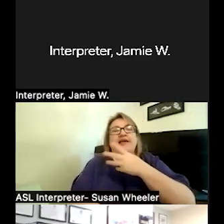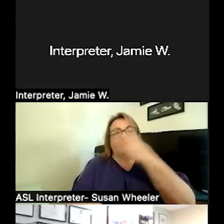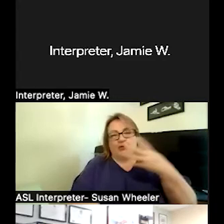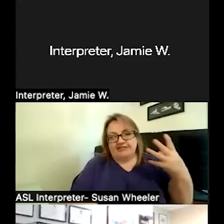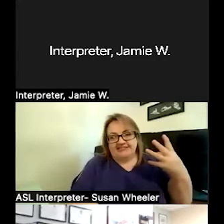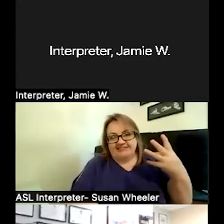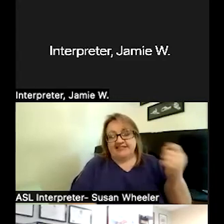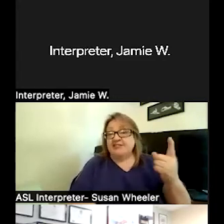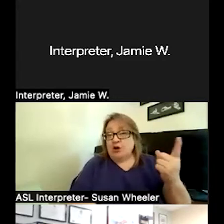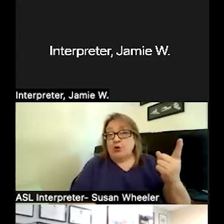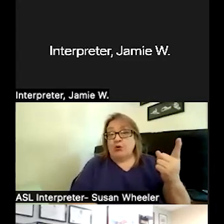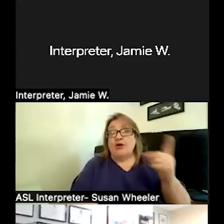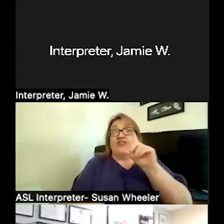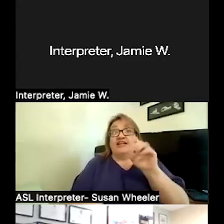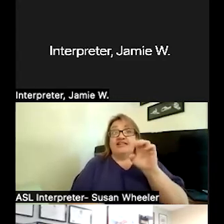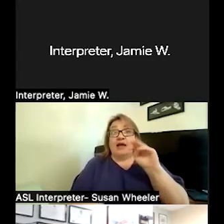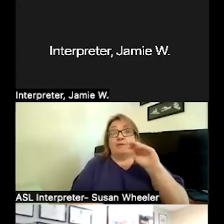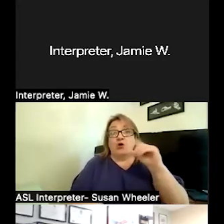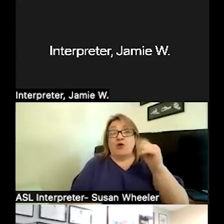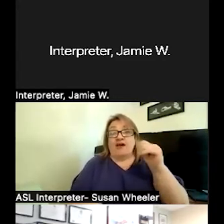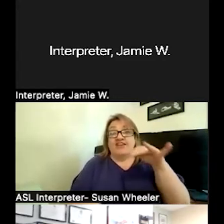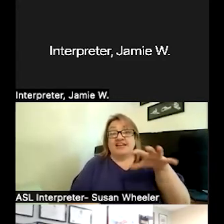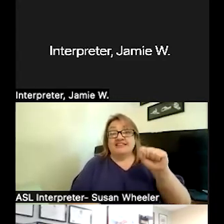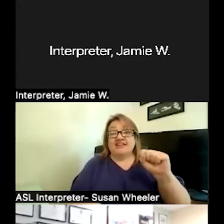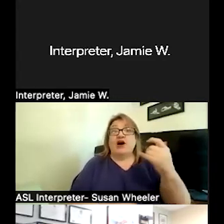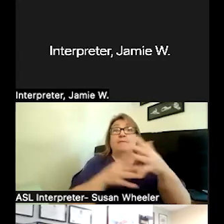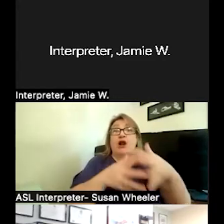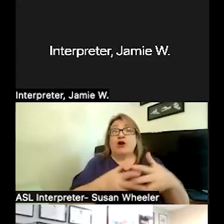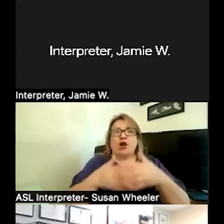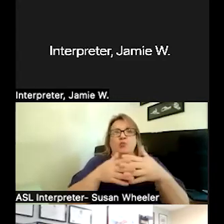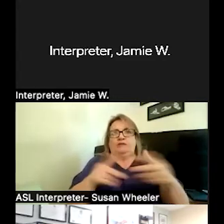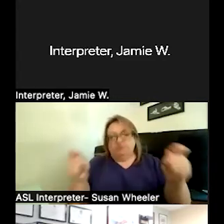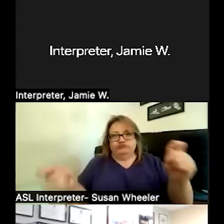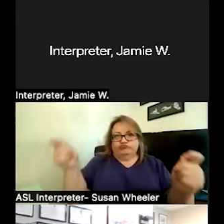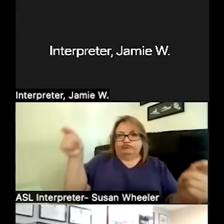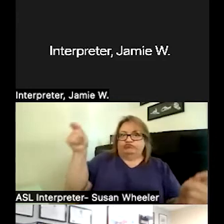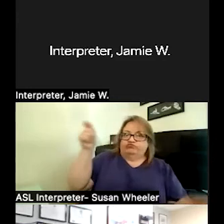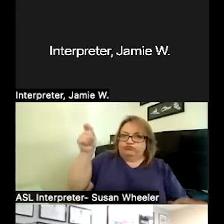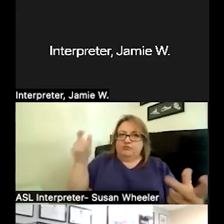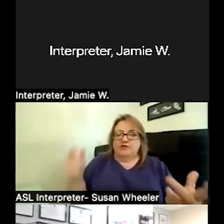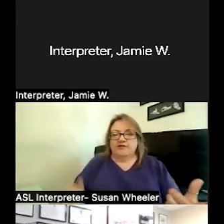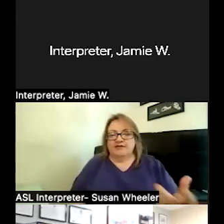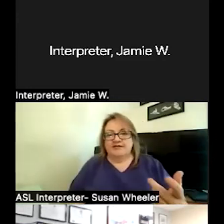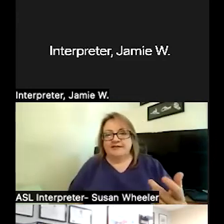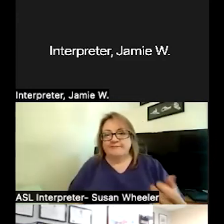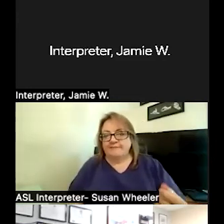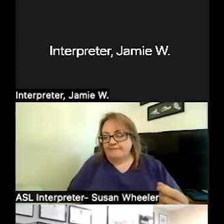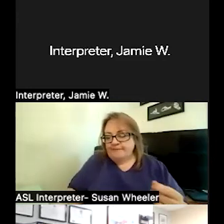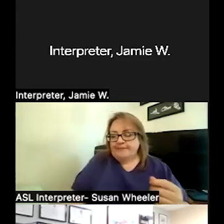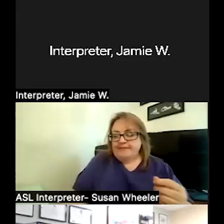the demographics of the country will change hugely. And again, the unique needs